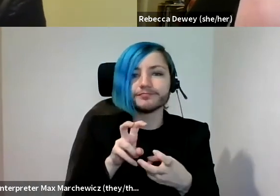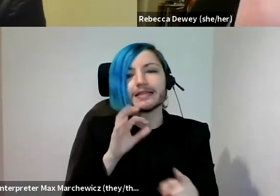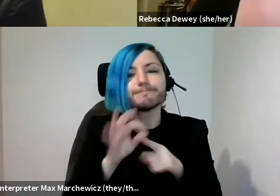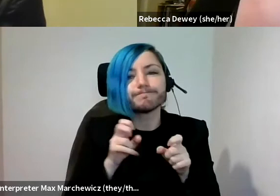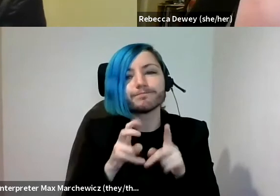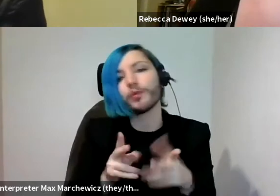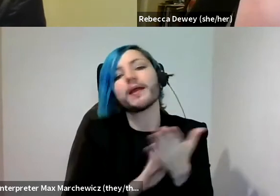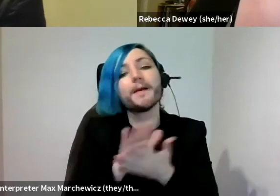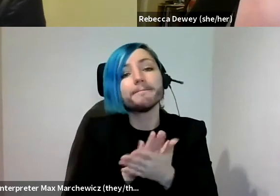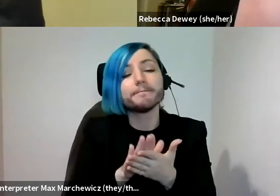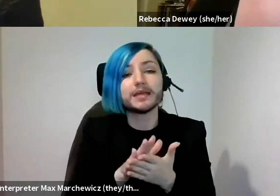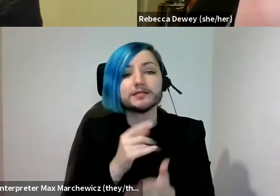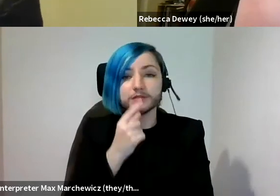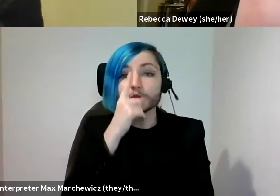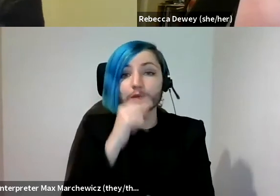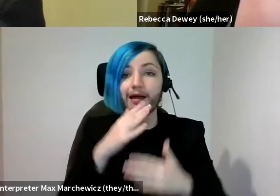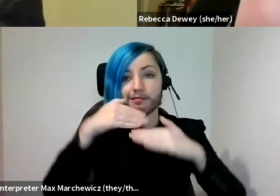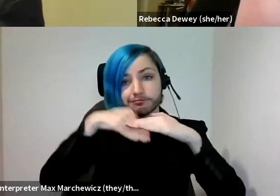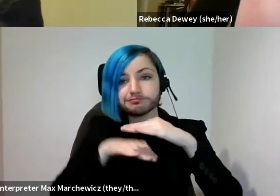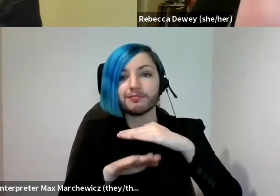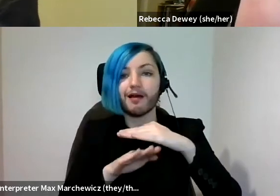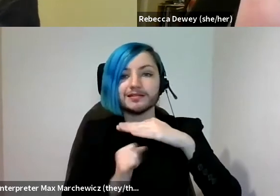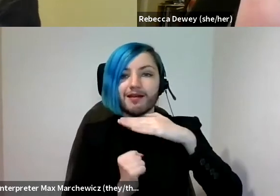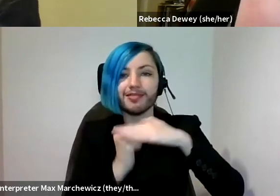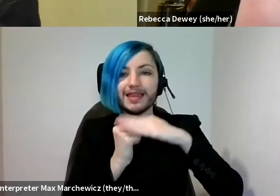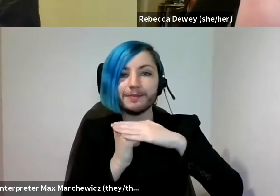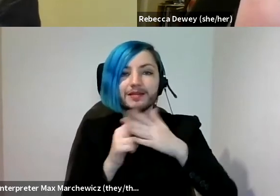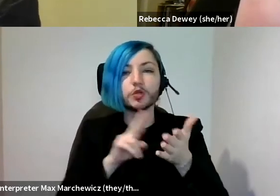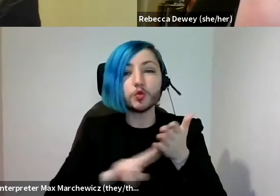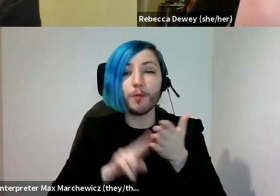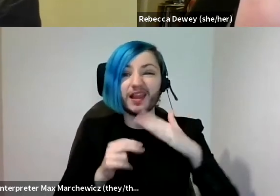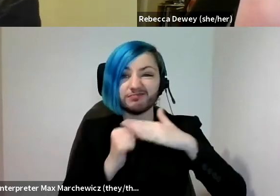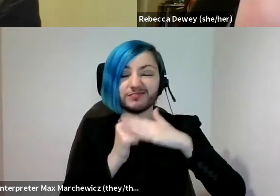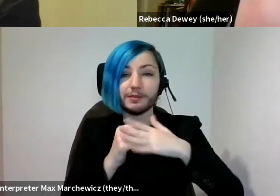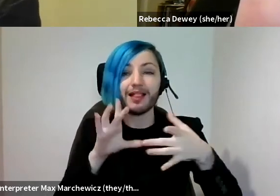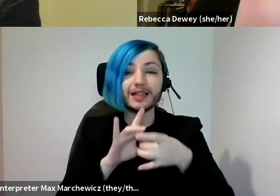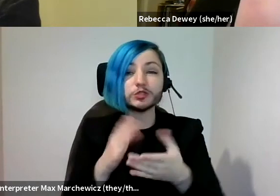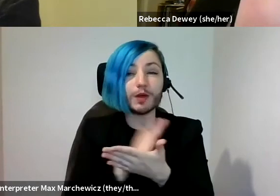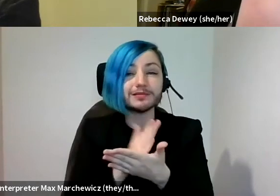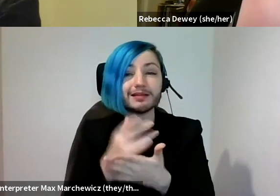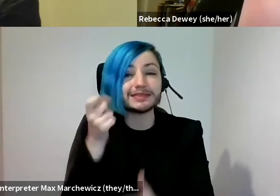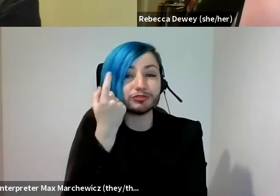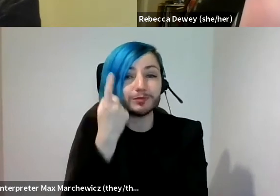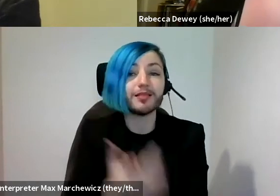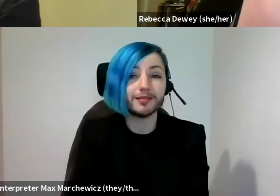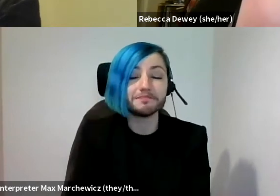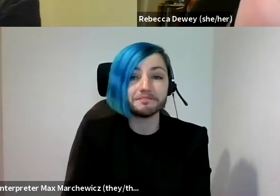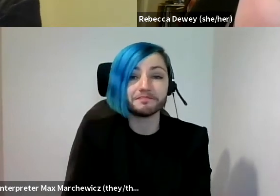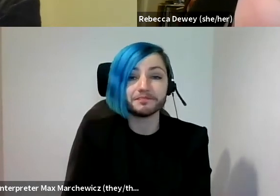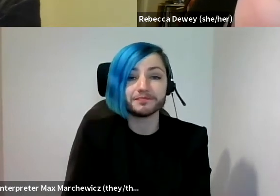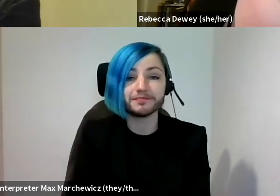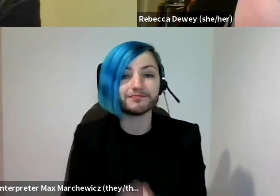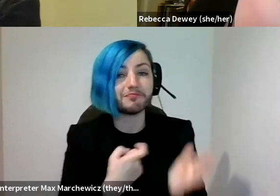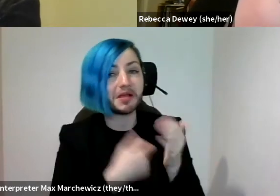that you can get below the limit that you would believe is set by the uncertainty principle. Okay, thank you.